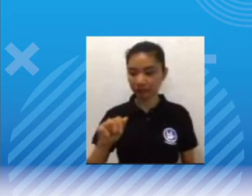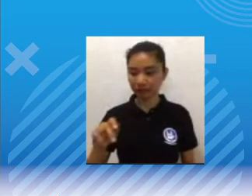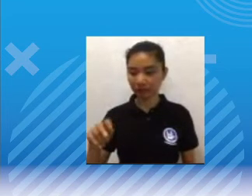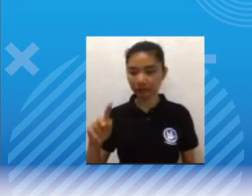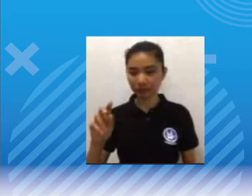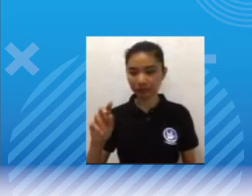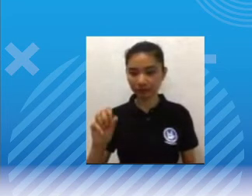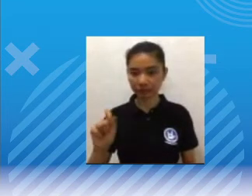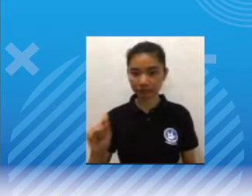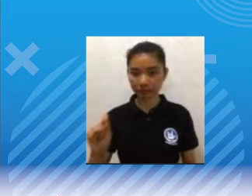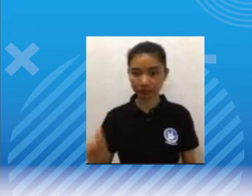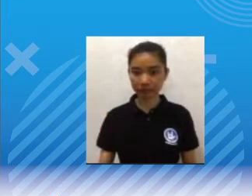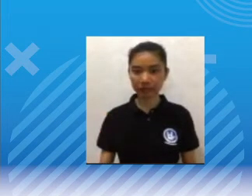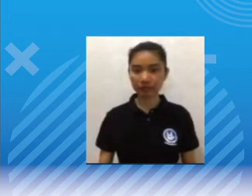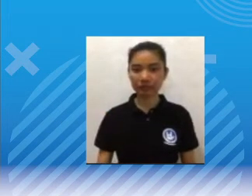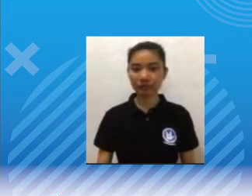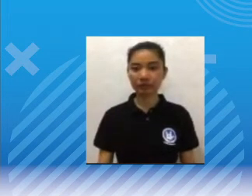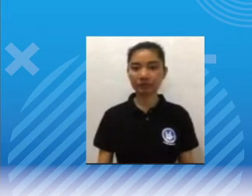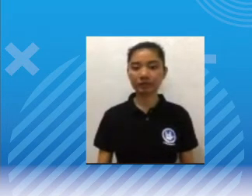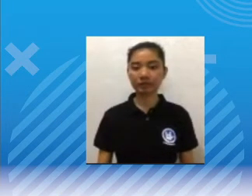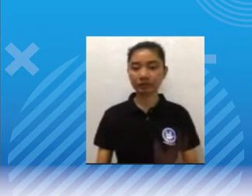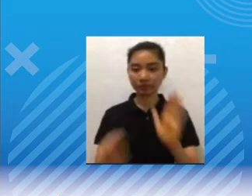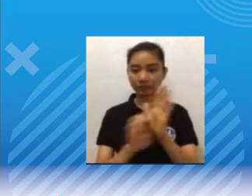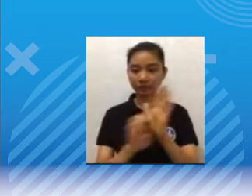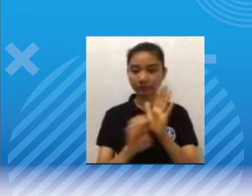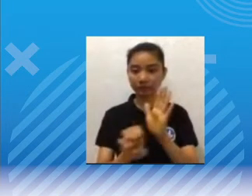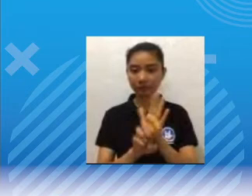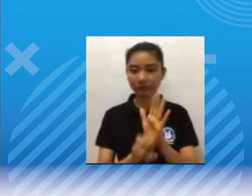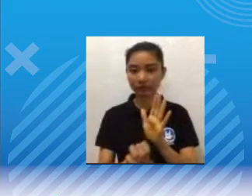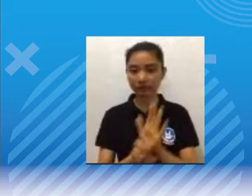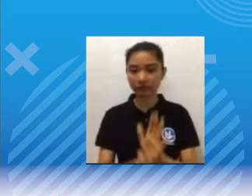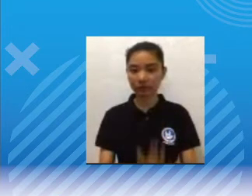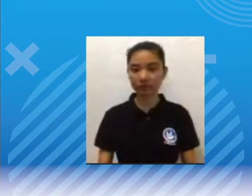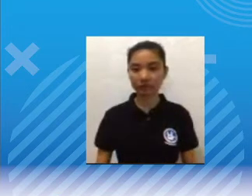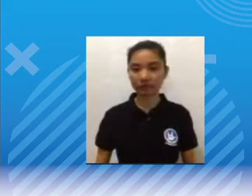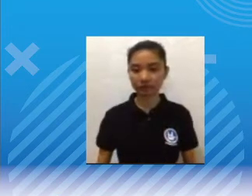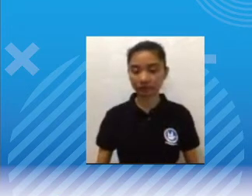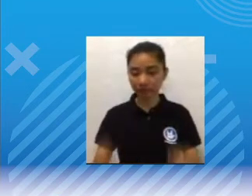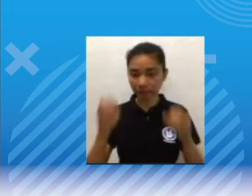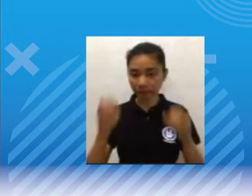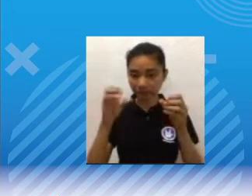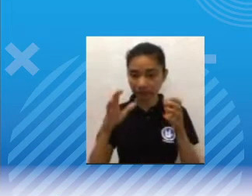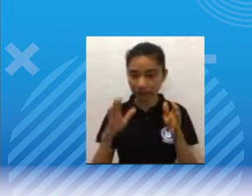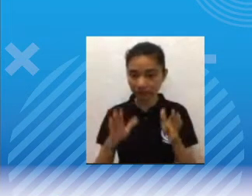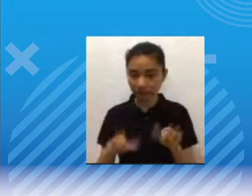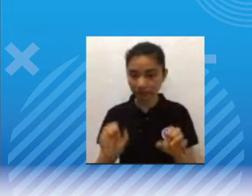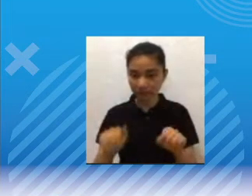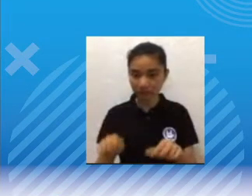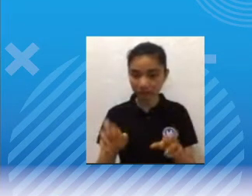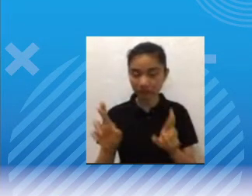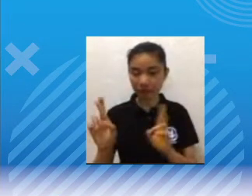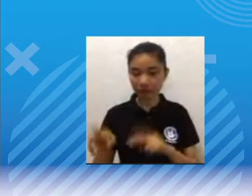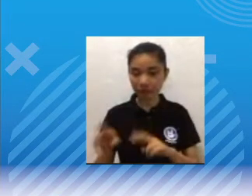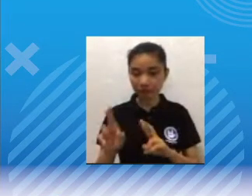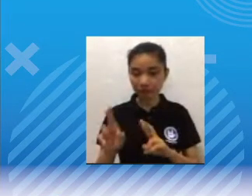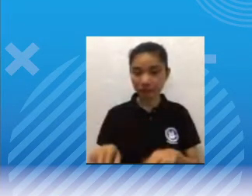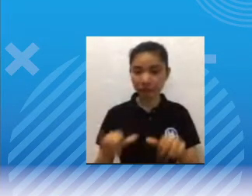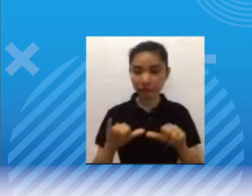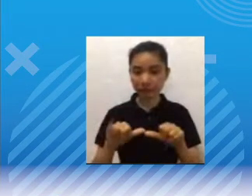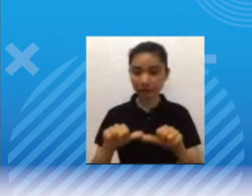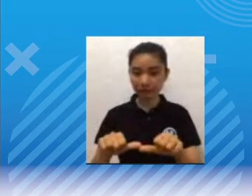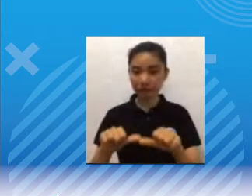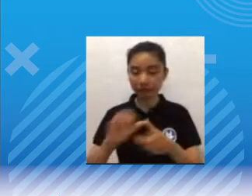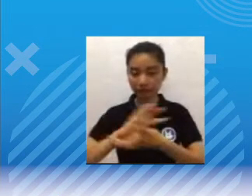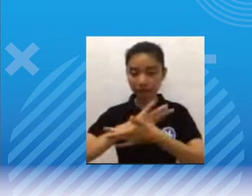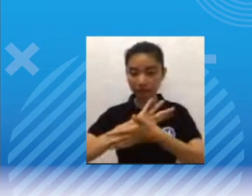PPST proficient teacher indicators that can respond to the ongoing pandemic. So number one,